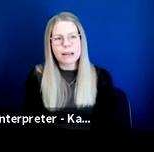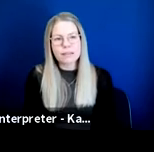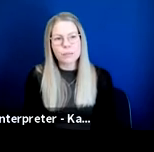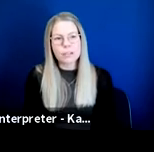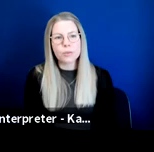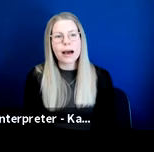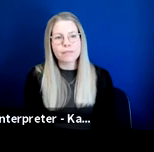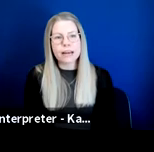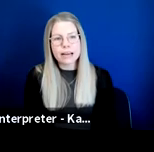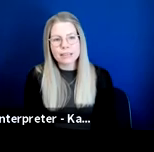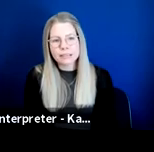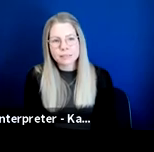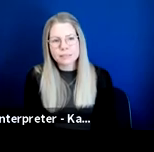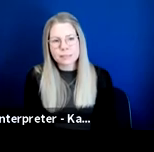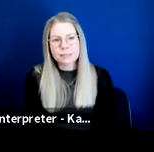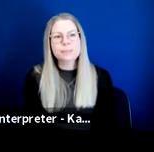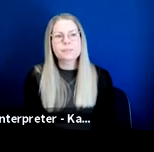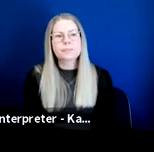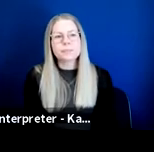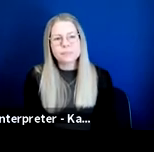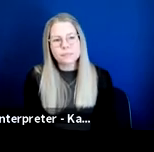the mail. And then once you have that,